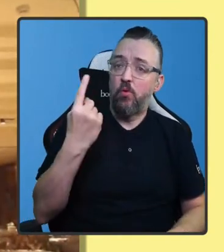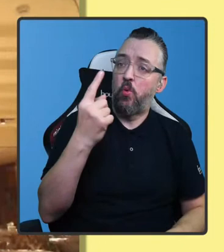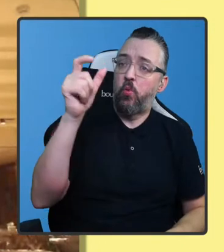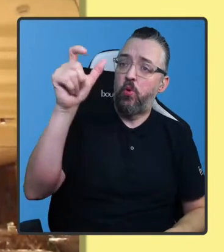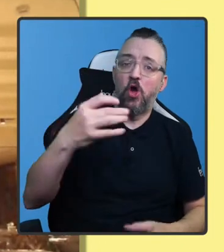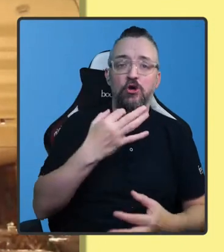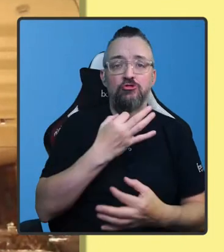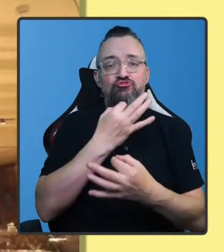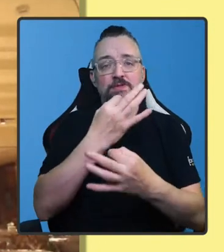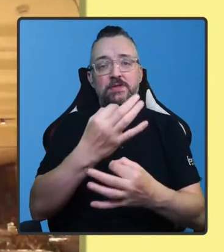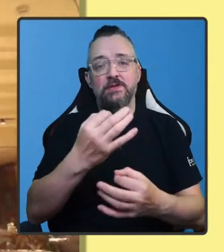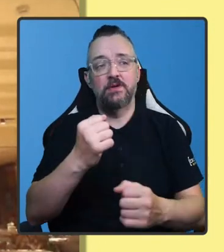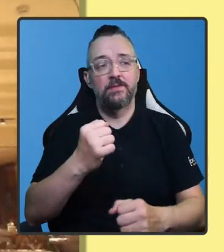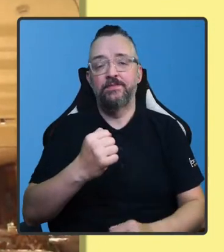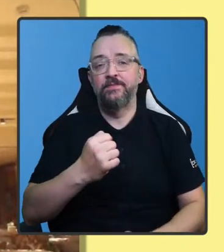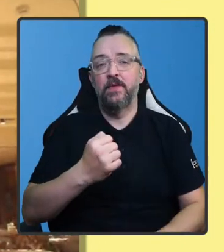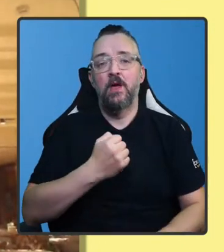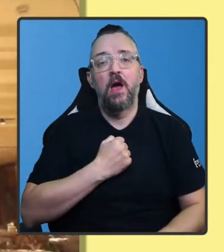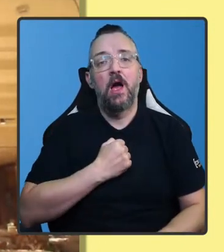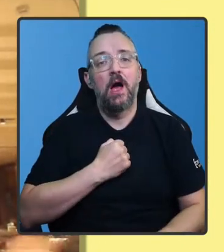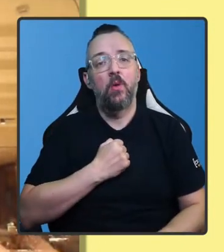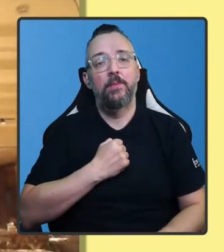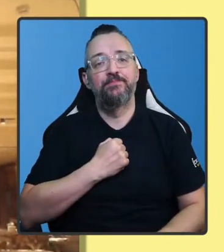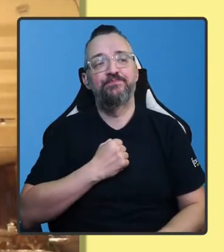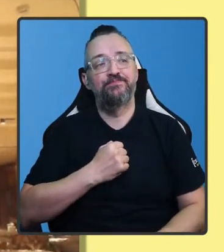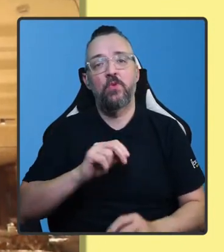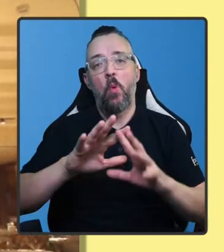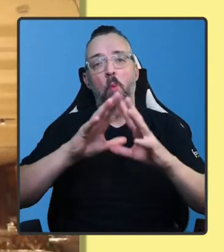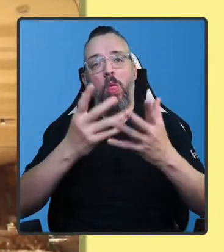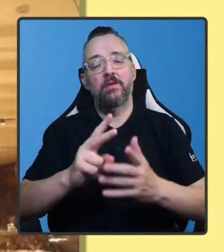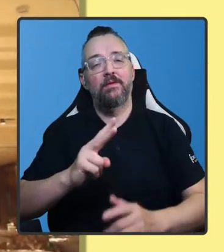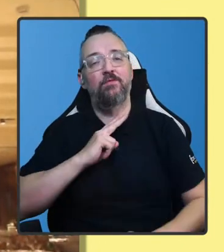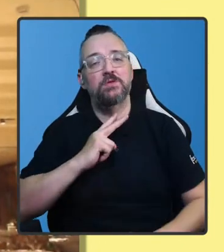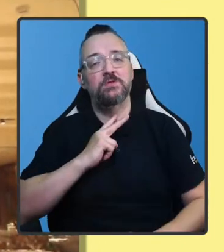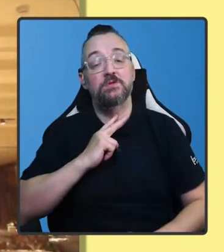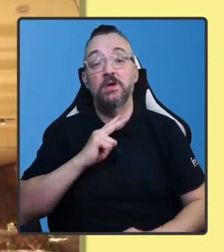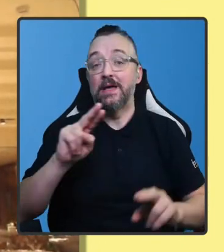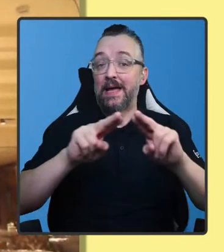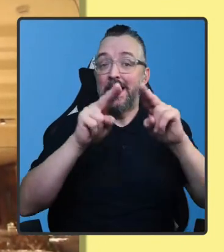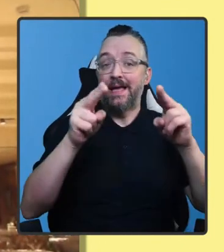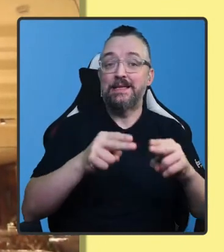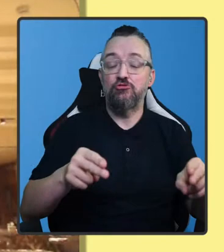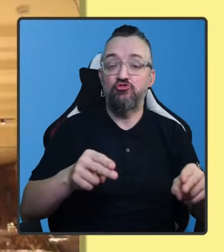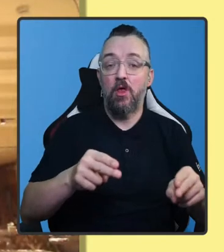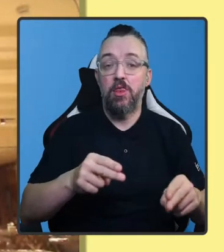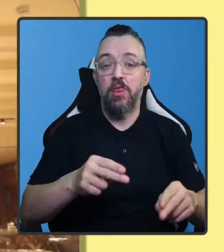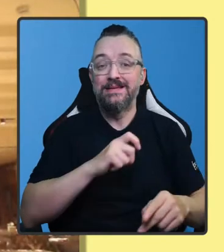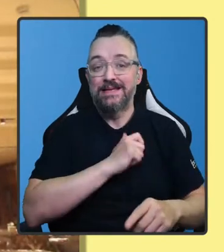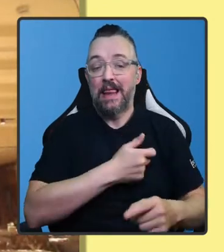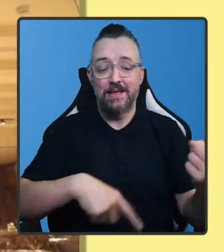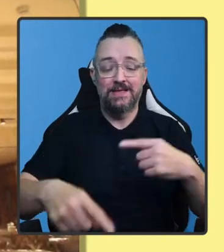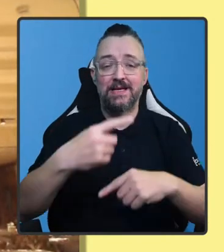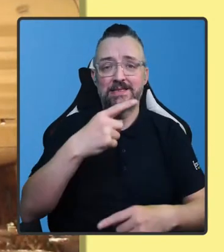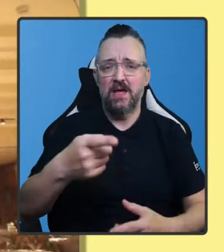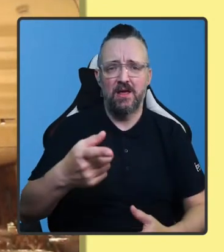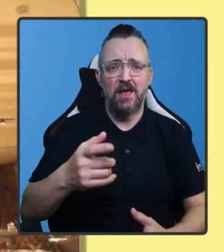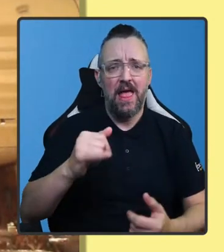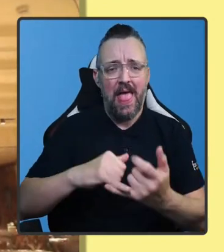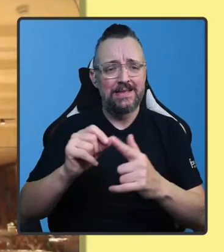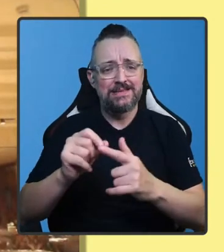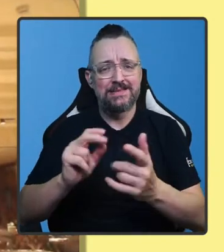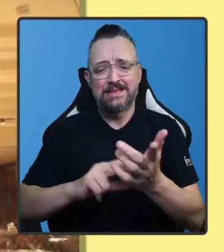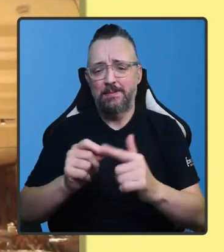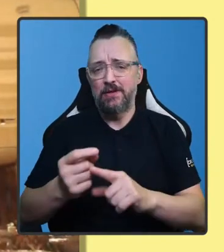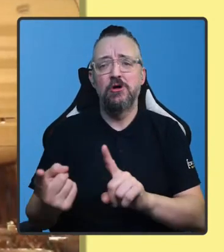our voice to the rest of the world. Our international delegates are telling me, oh, the SNP doesn't even respond to our